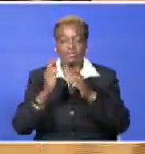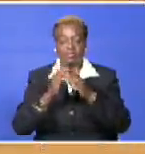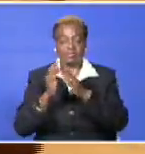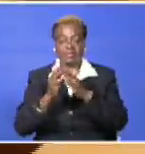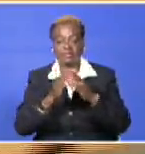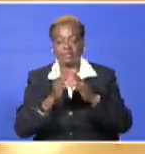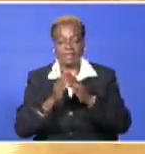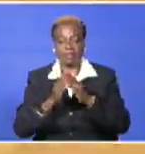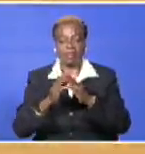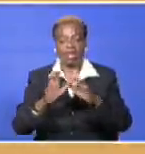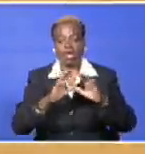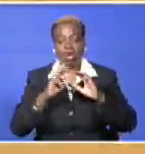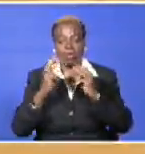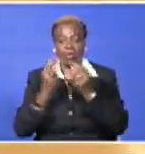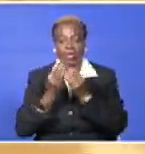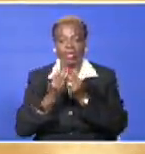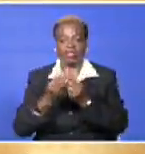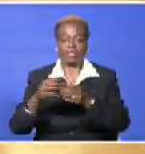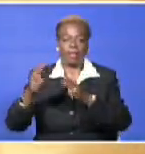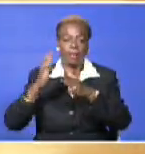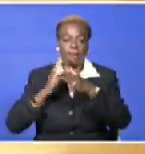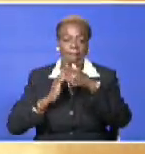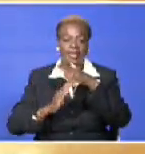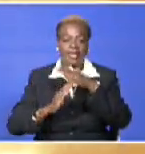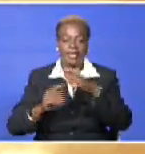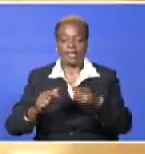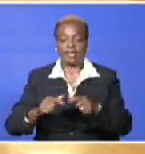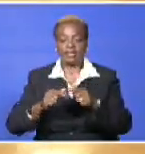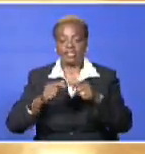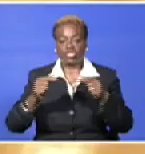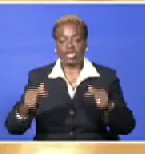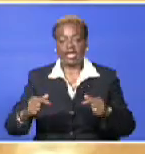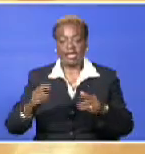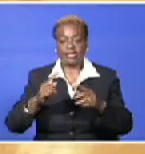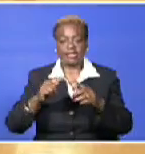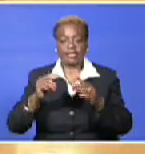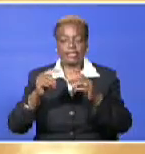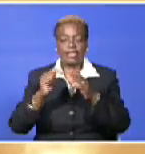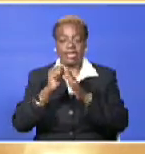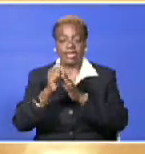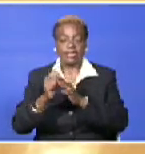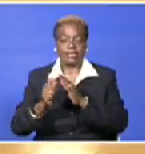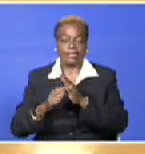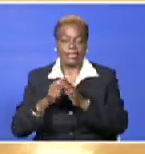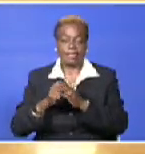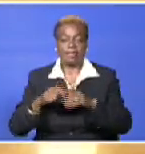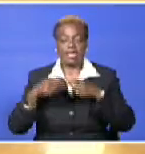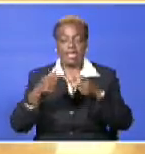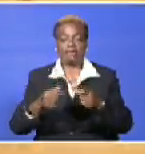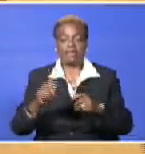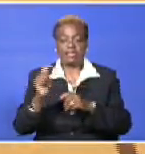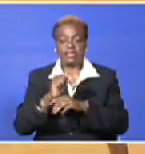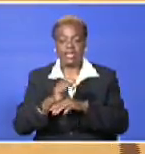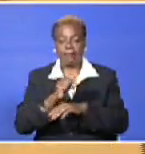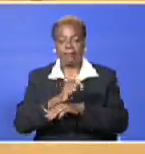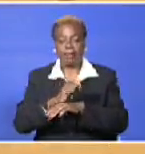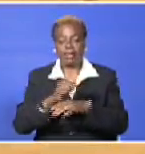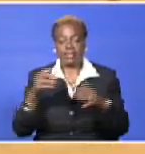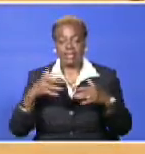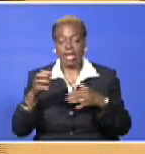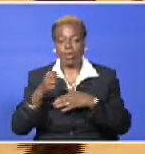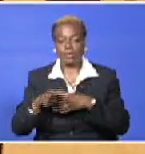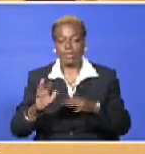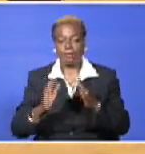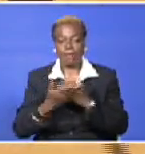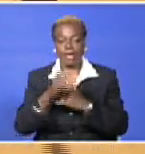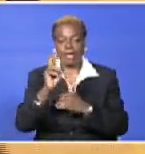a Commonwealth Bank Giants team who had already knocked off two Division I programs while also giving Temple a scare, losing by just 2 points.